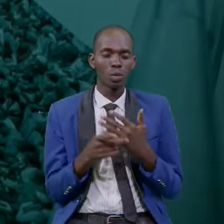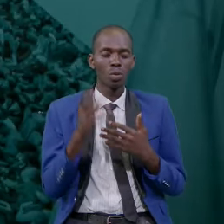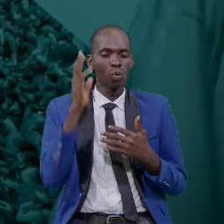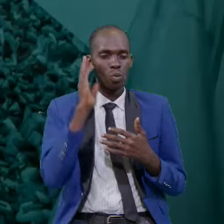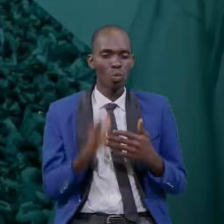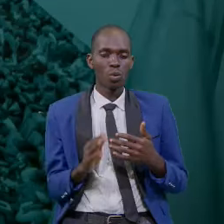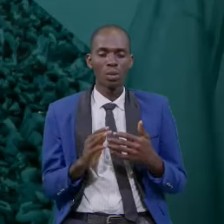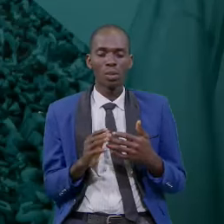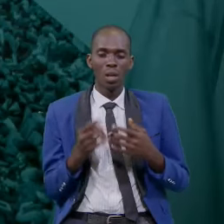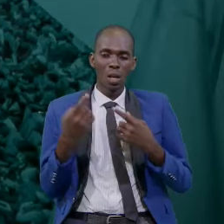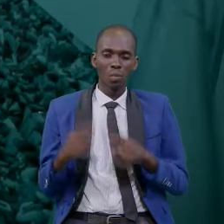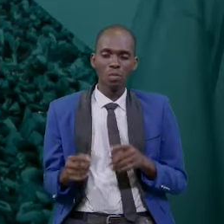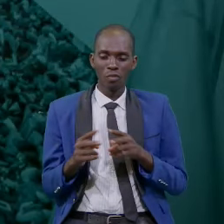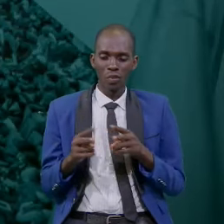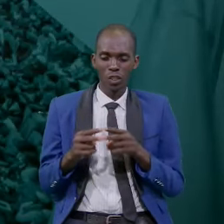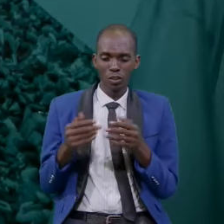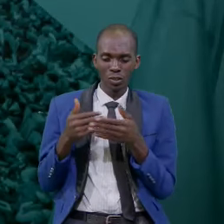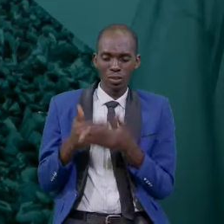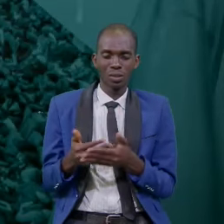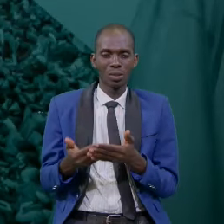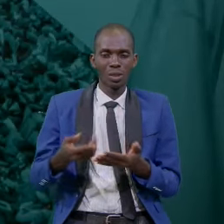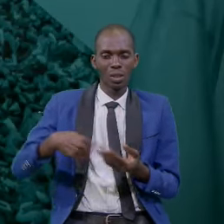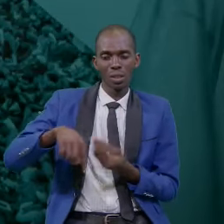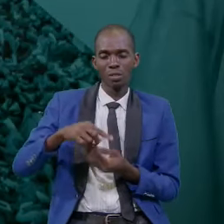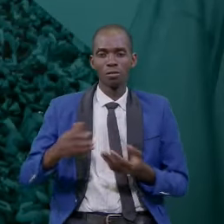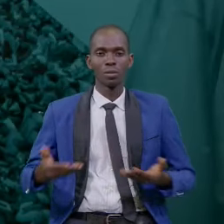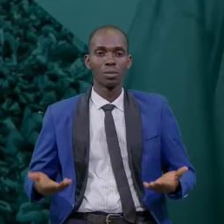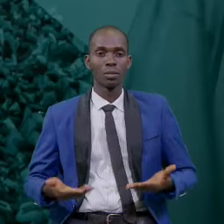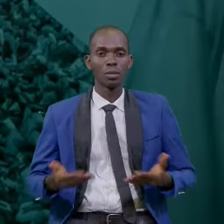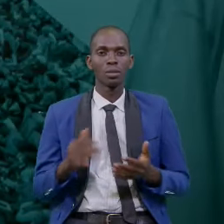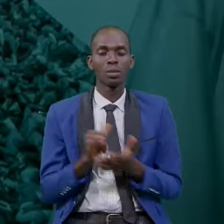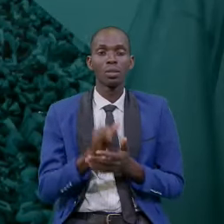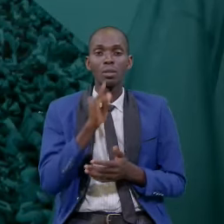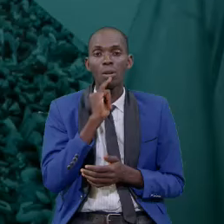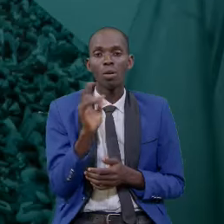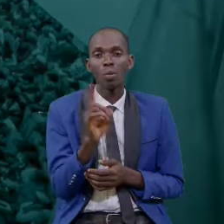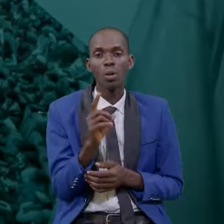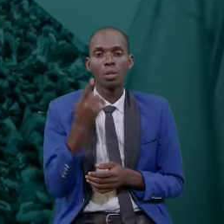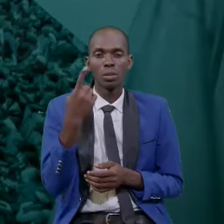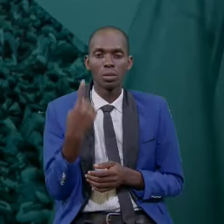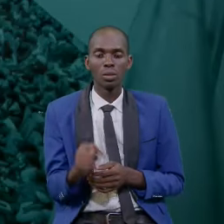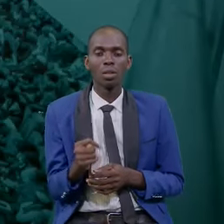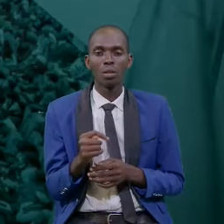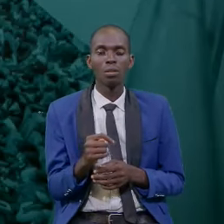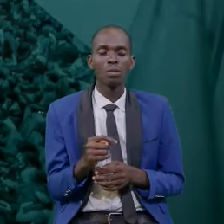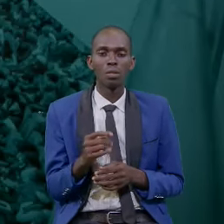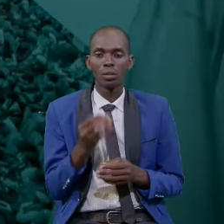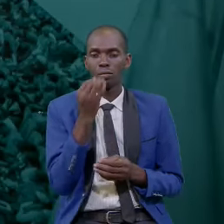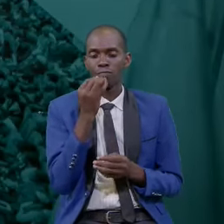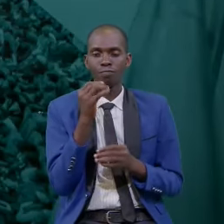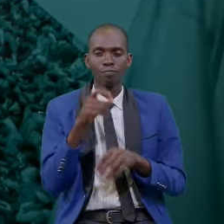right. There's a big tent behind the classroom. That's where the lunch hour will take place.